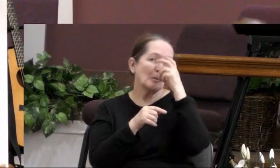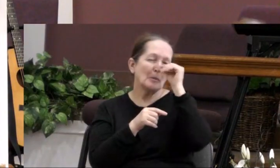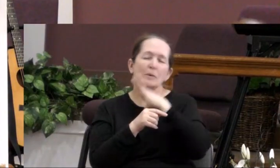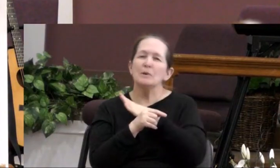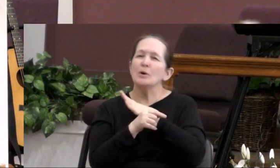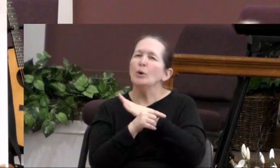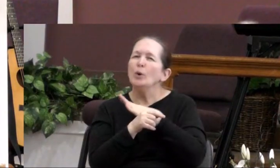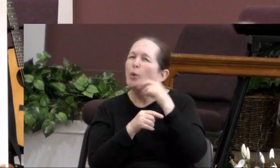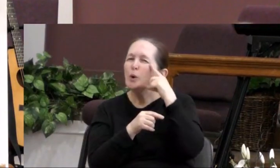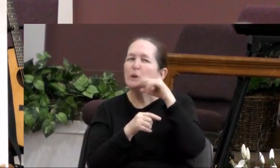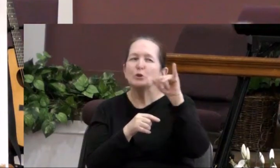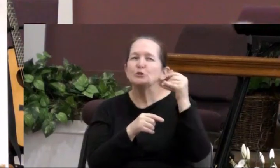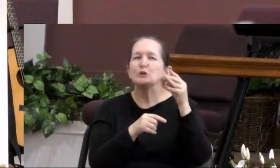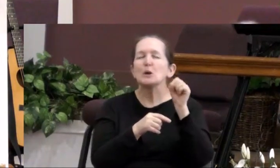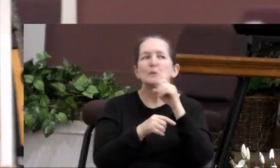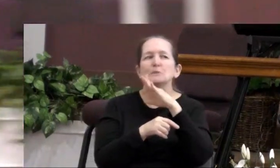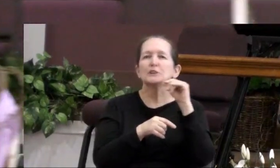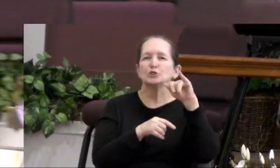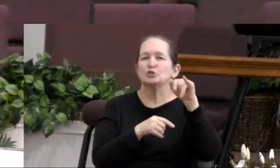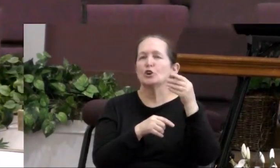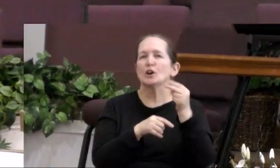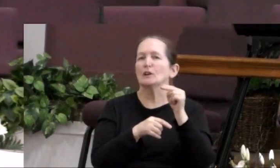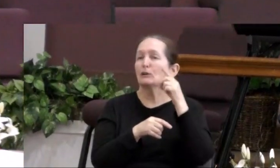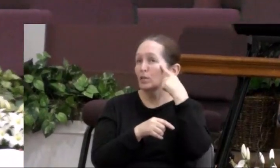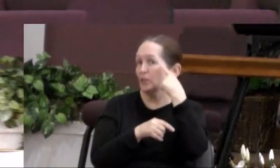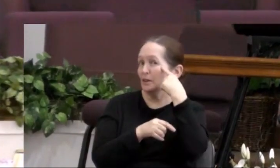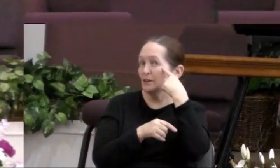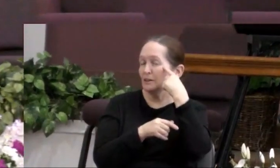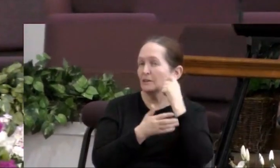what do you think James and John are thinking?